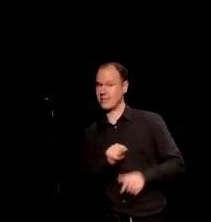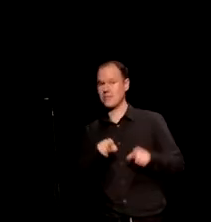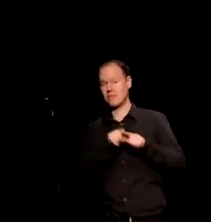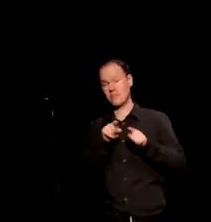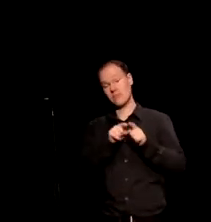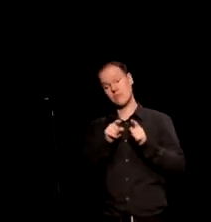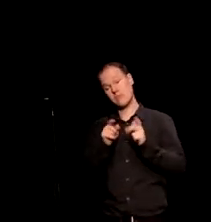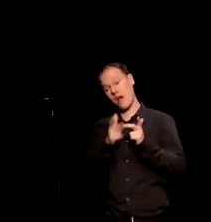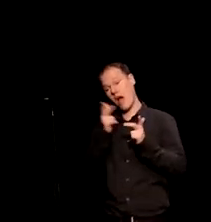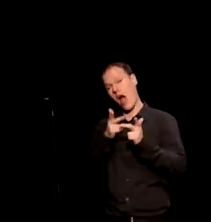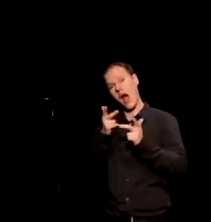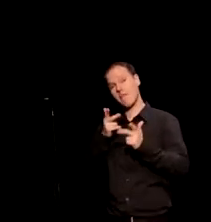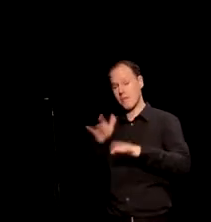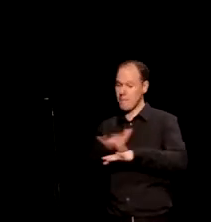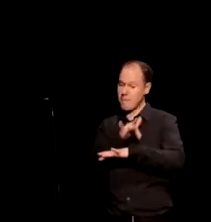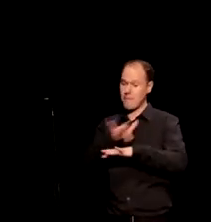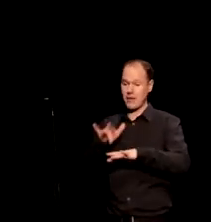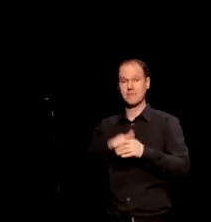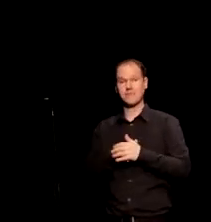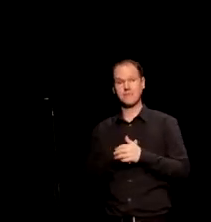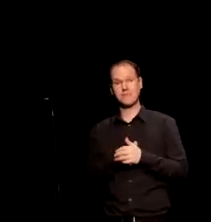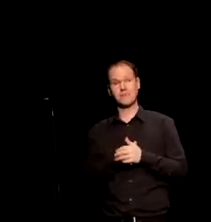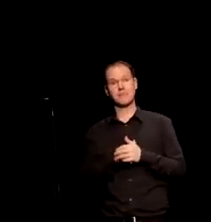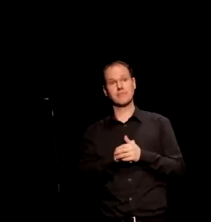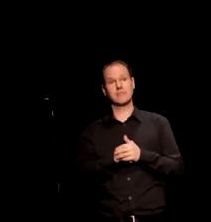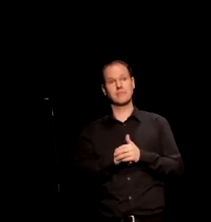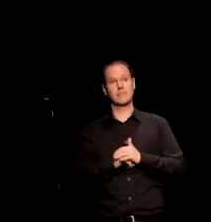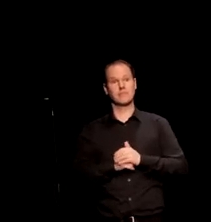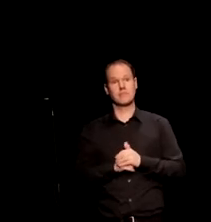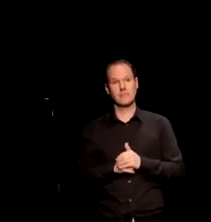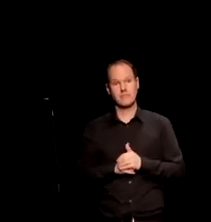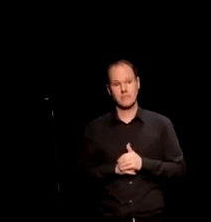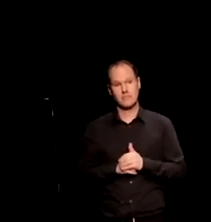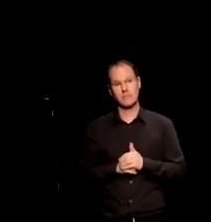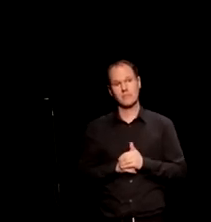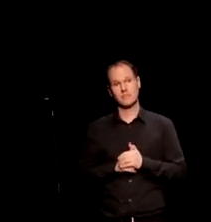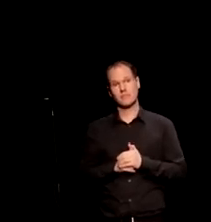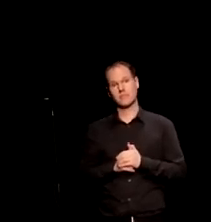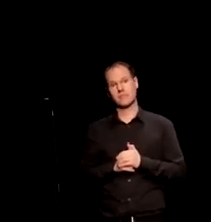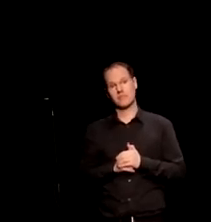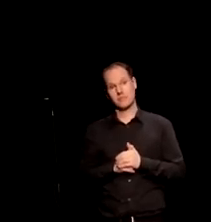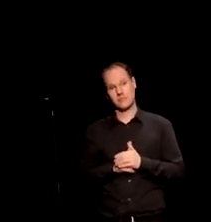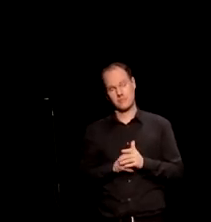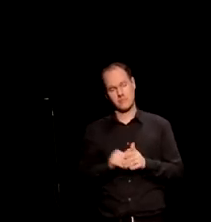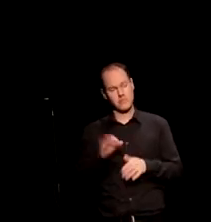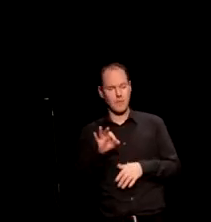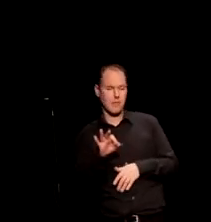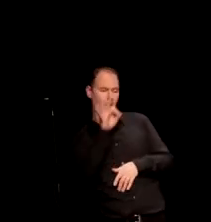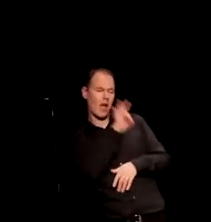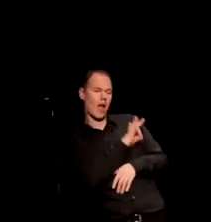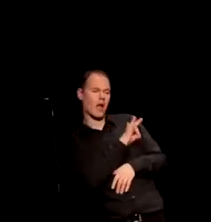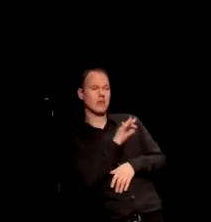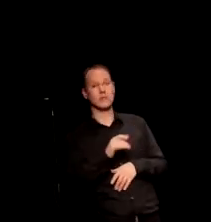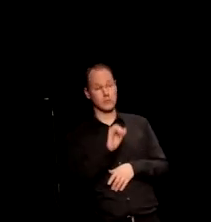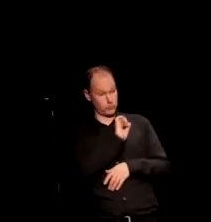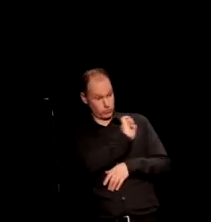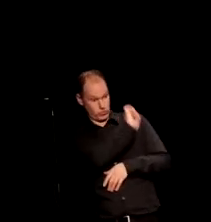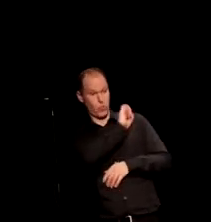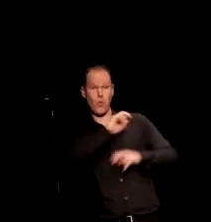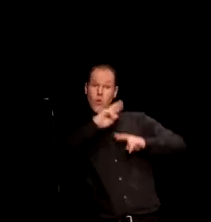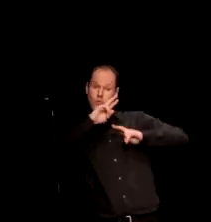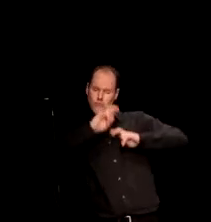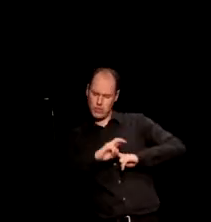plays. And it's really about her experience. So I think the question is, in your research of the archives, what